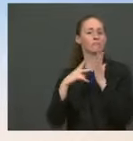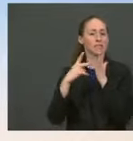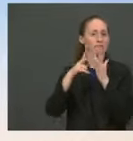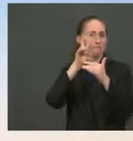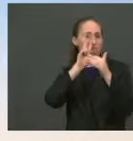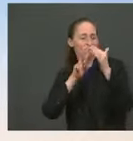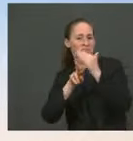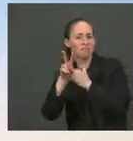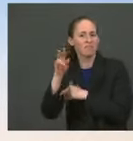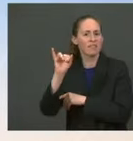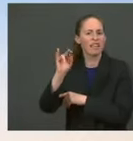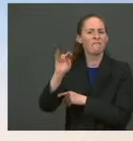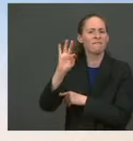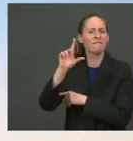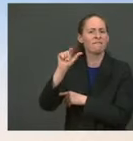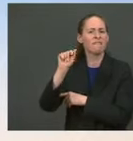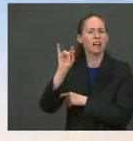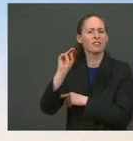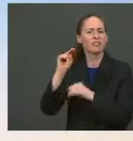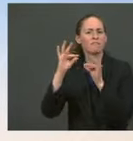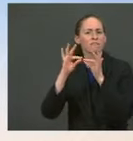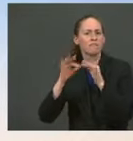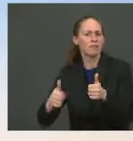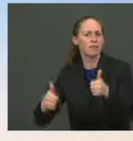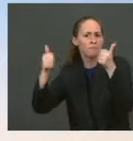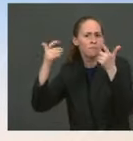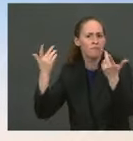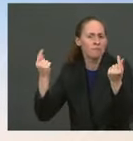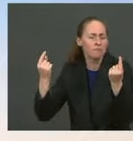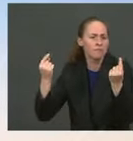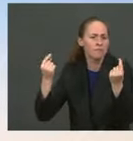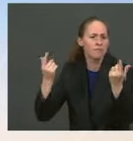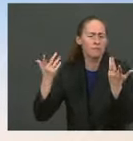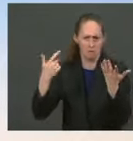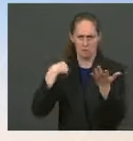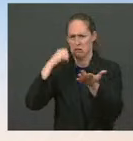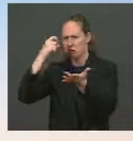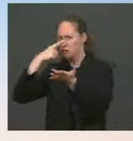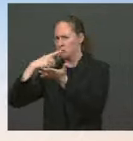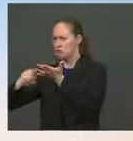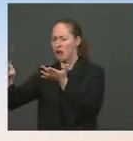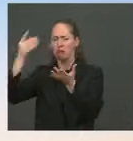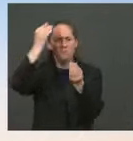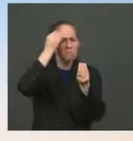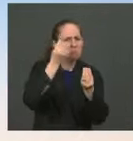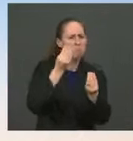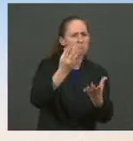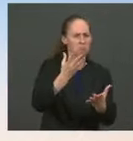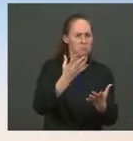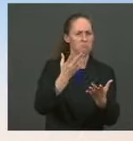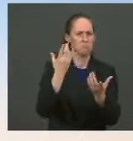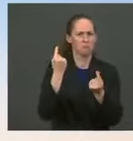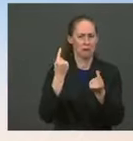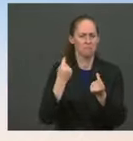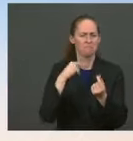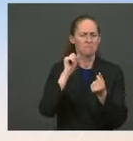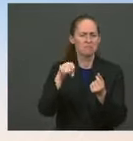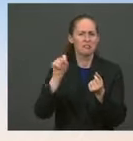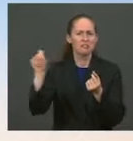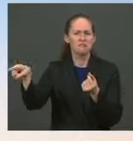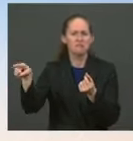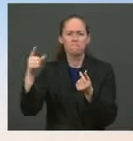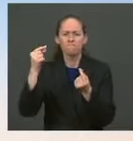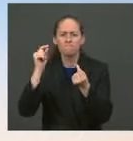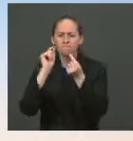Yeah, I don't have a specific number for you. I'm happy to talk to our economics team and get something more granular